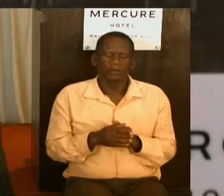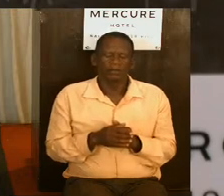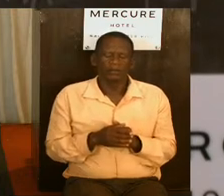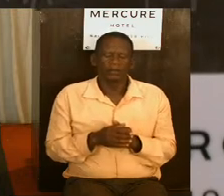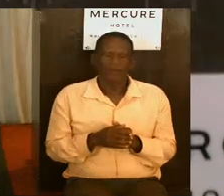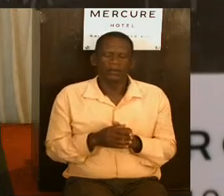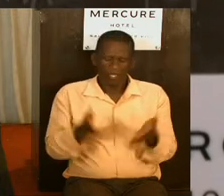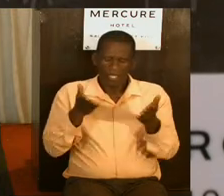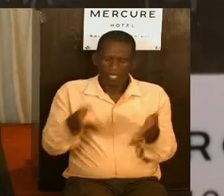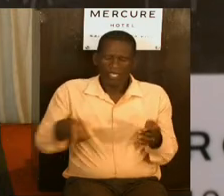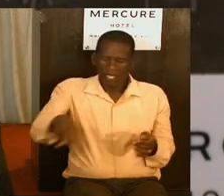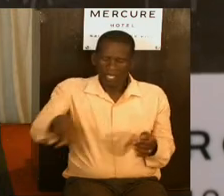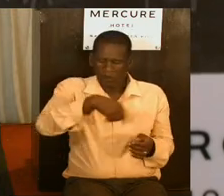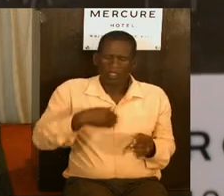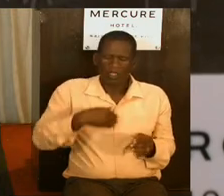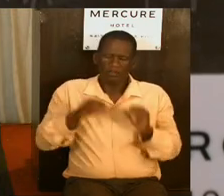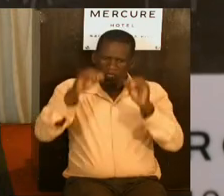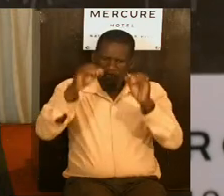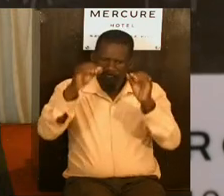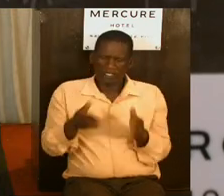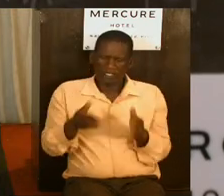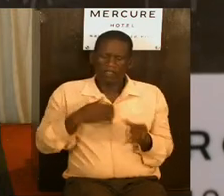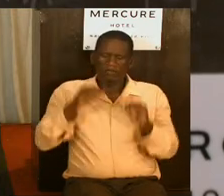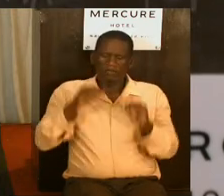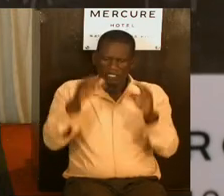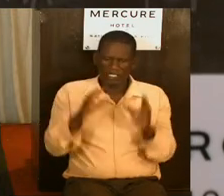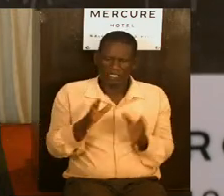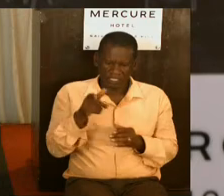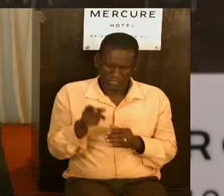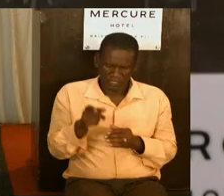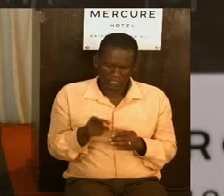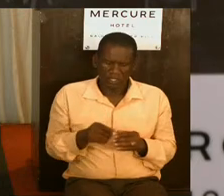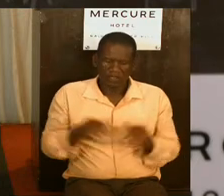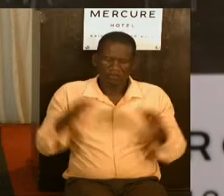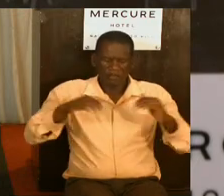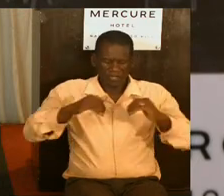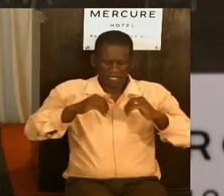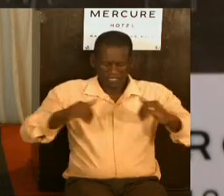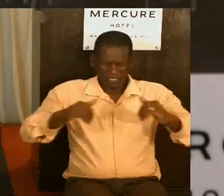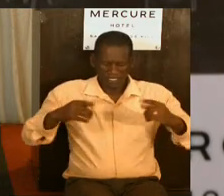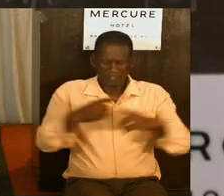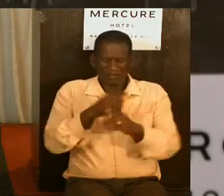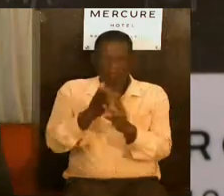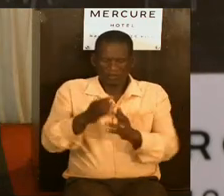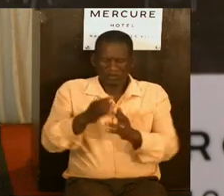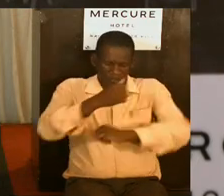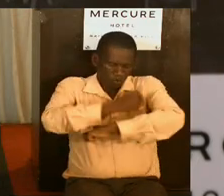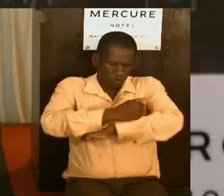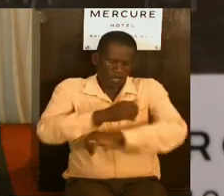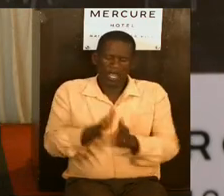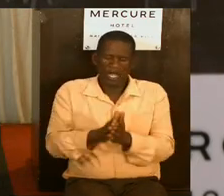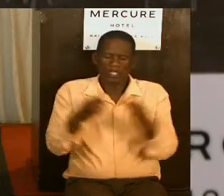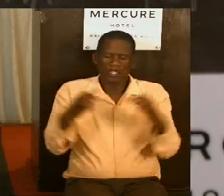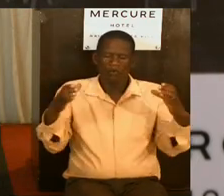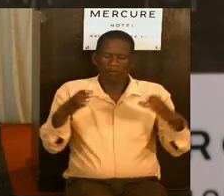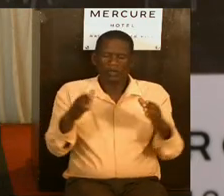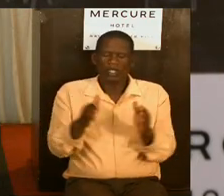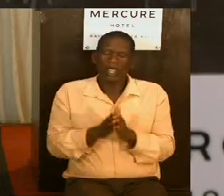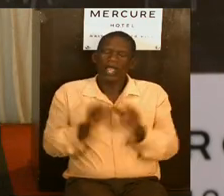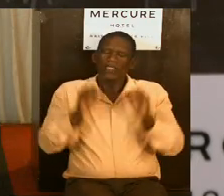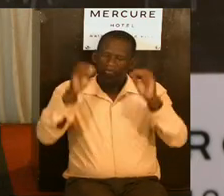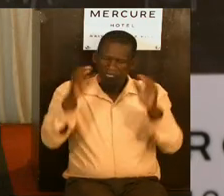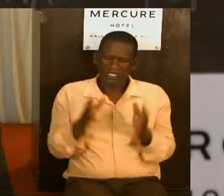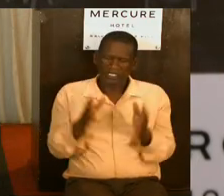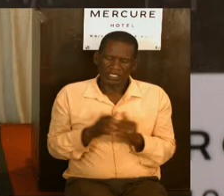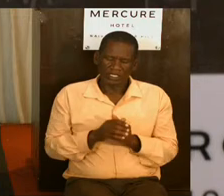here we have a teacher the teachers there's a big gap between school and the community and the